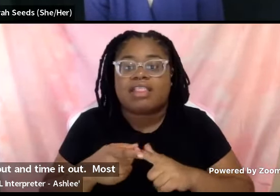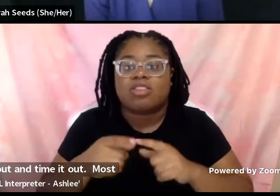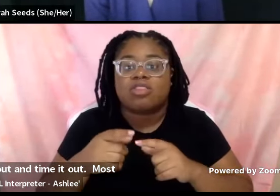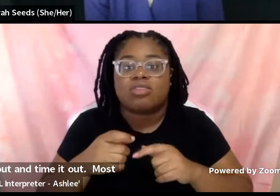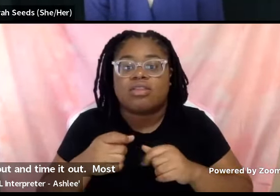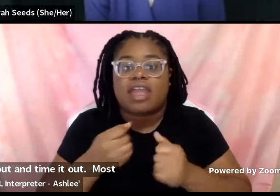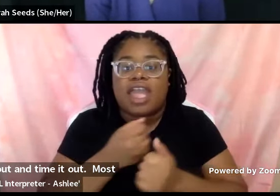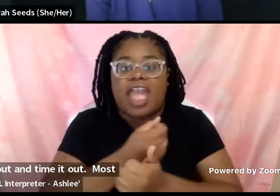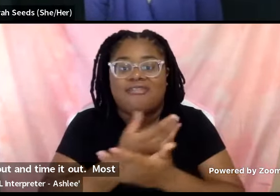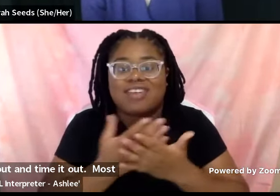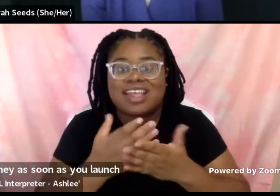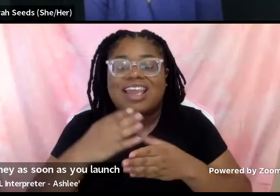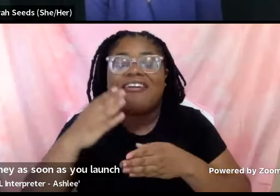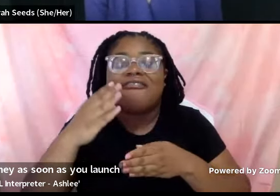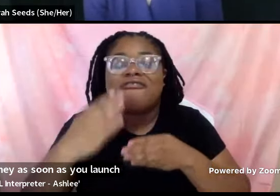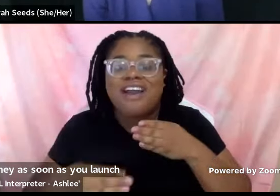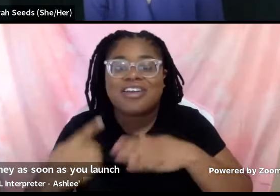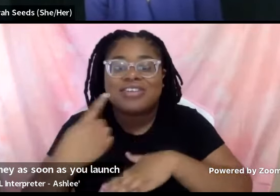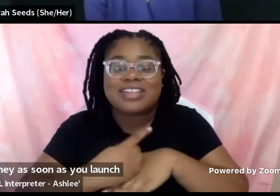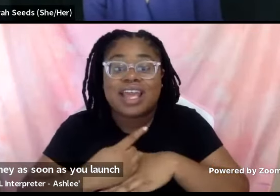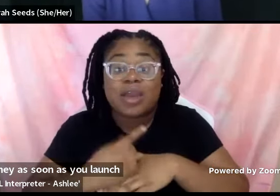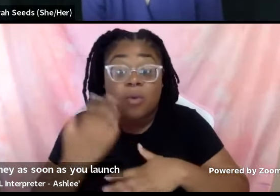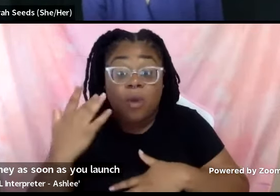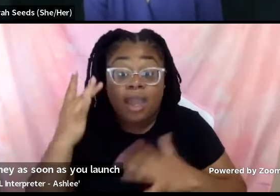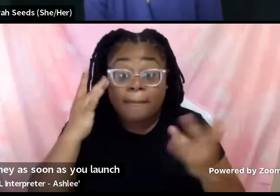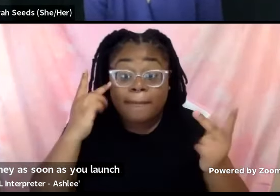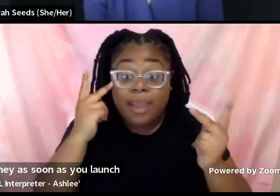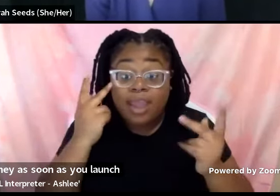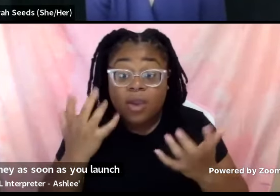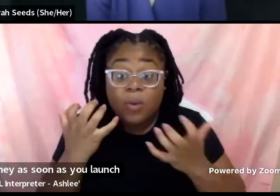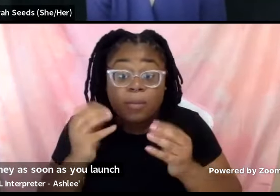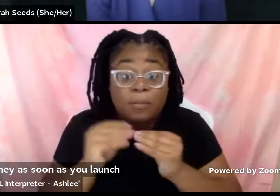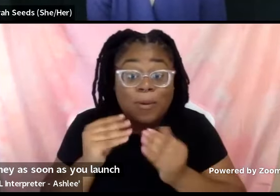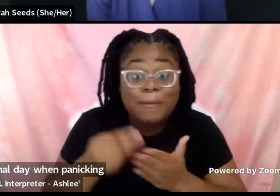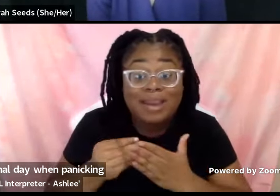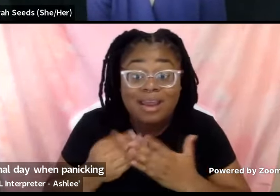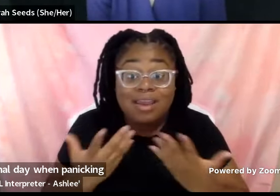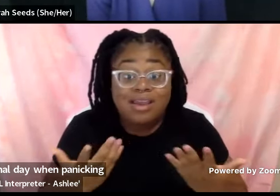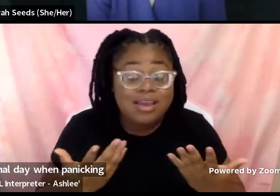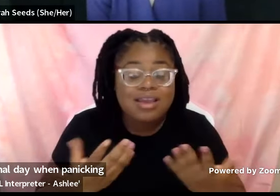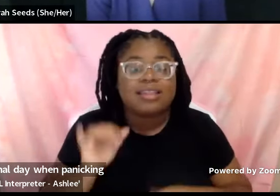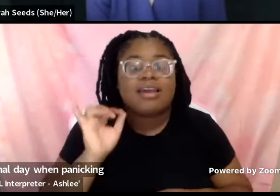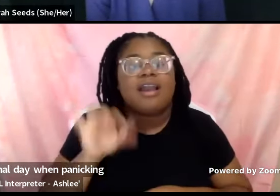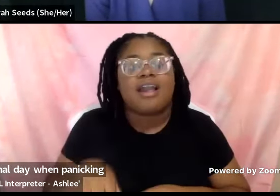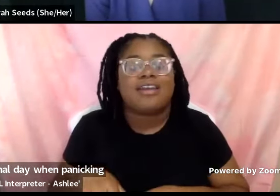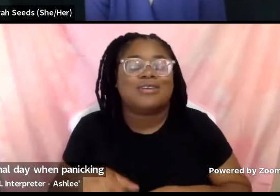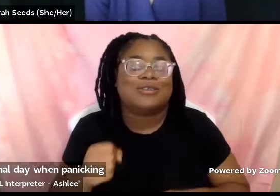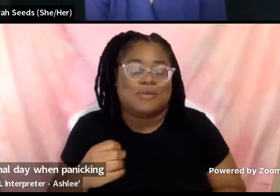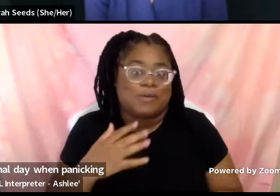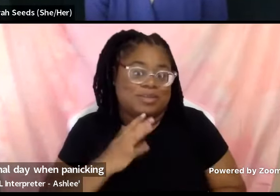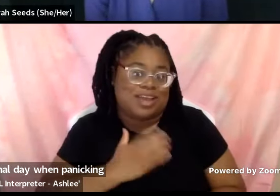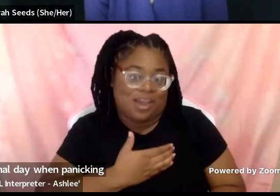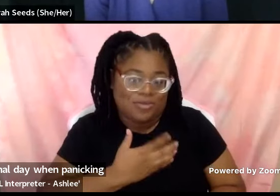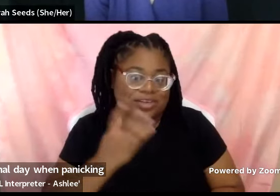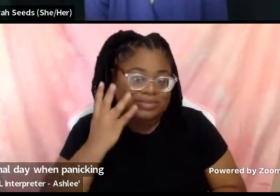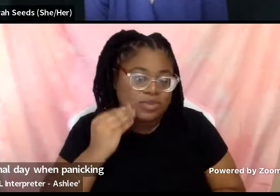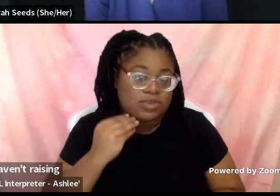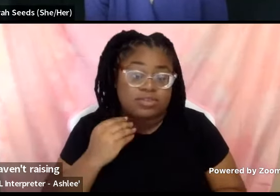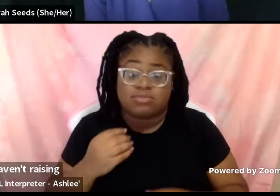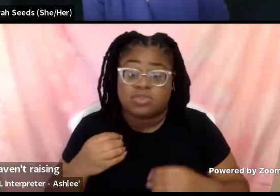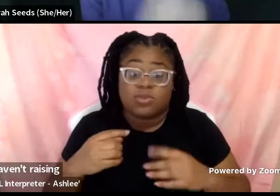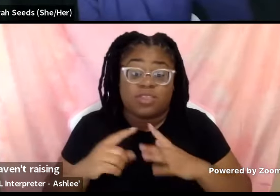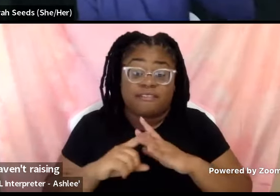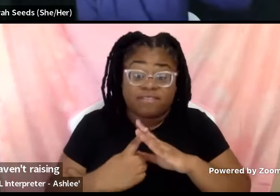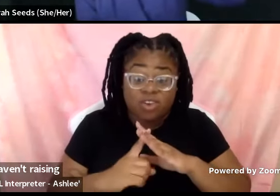while you're panicking because you haven't raised all the money yet. Which definitely was the case for Sarah and I, where like we raised a whole bunch of